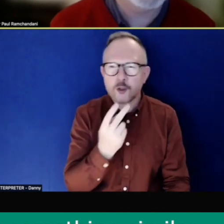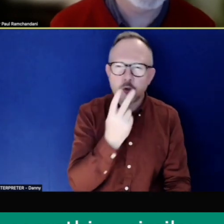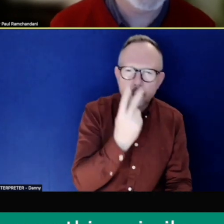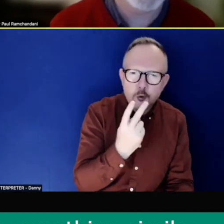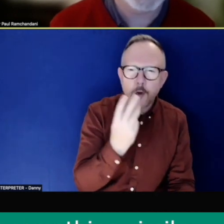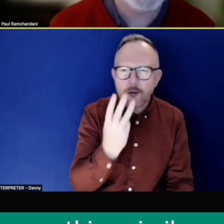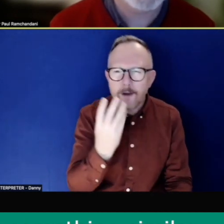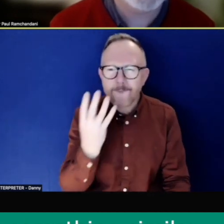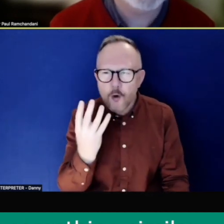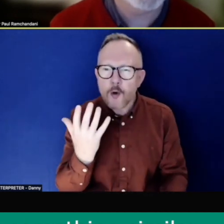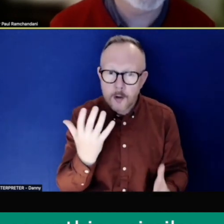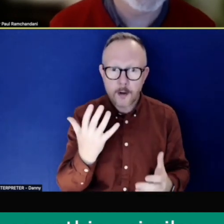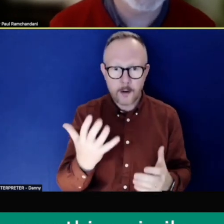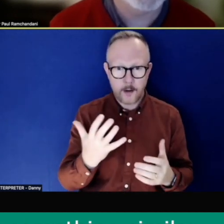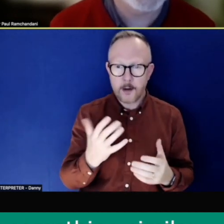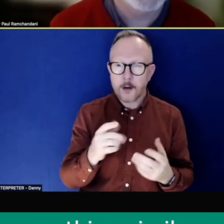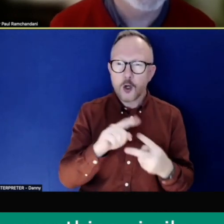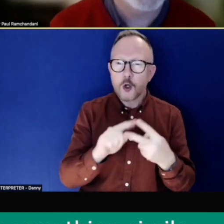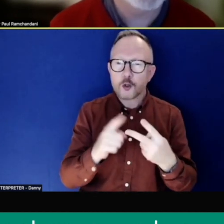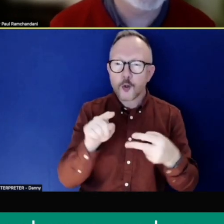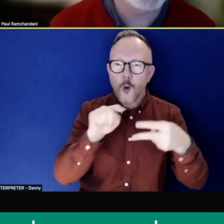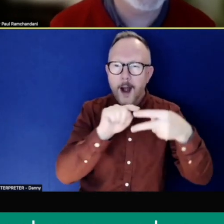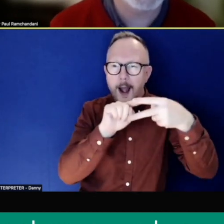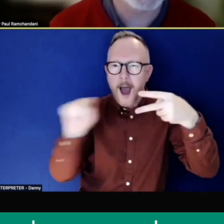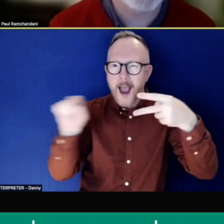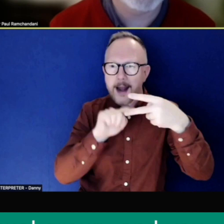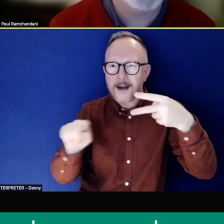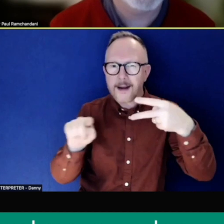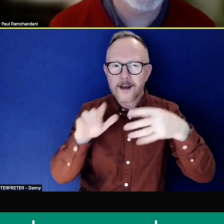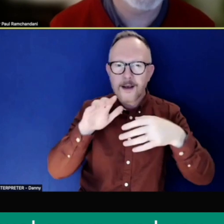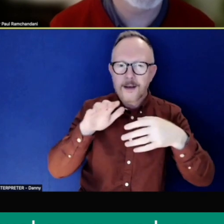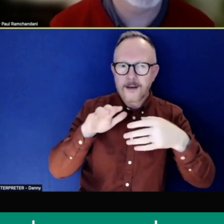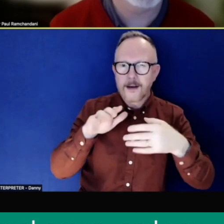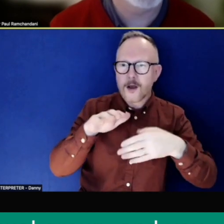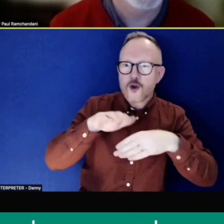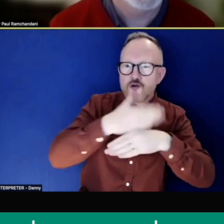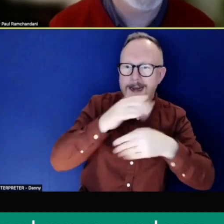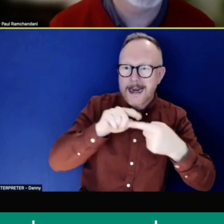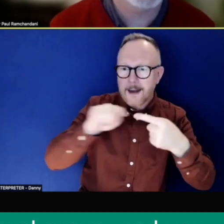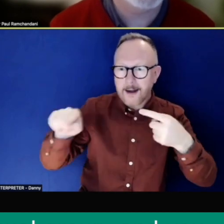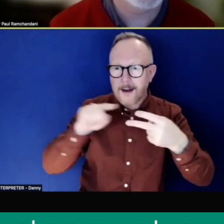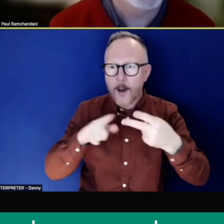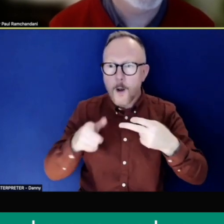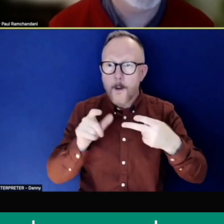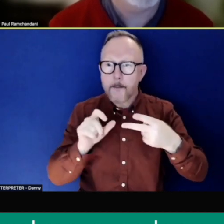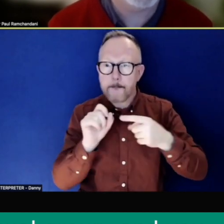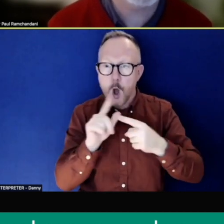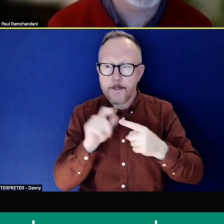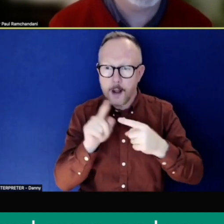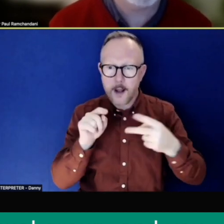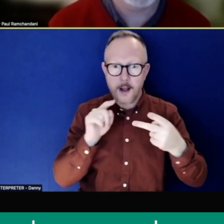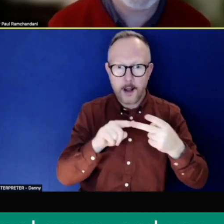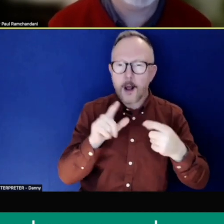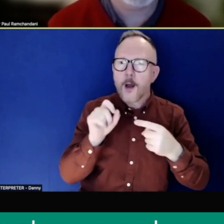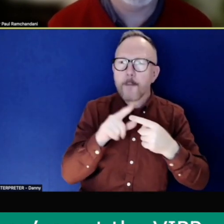got a green and a purple line. I hope you've got something similar. The purple line is the control group, treatments as usual group. And you see a